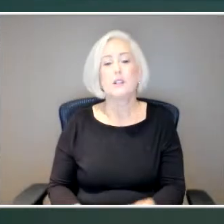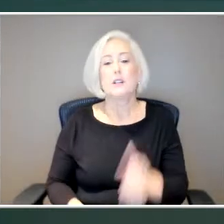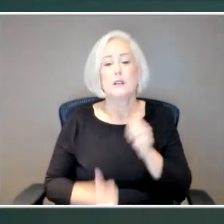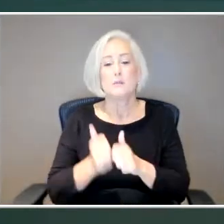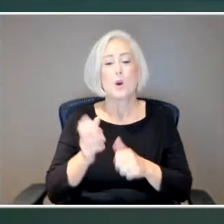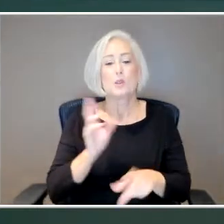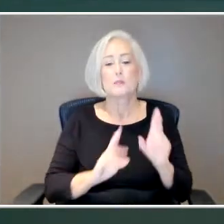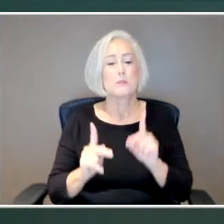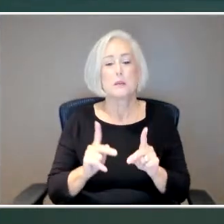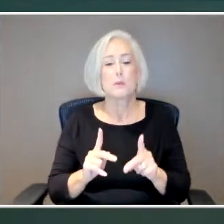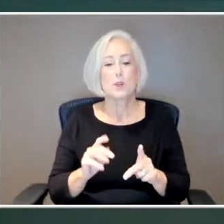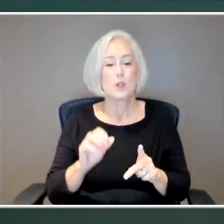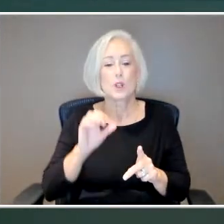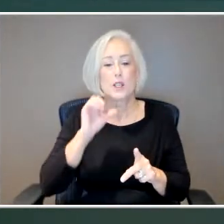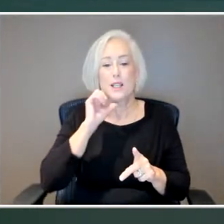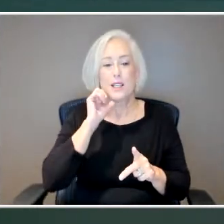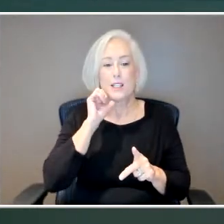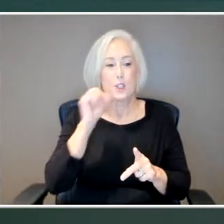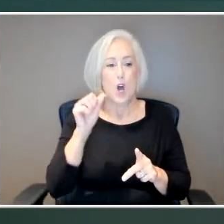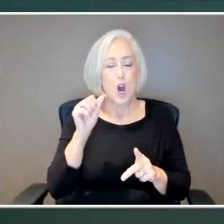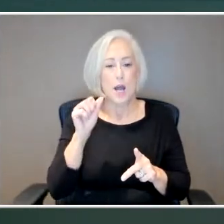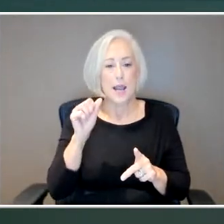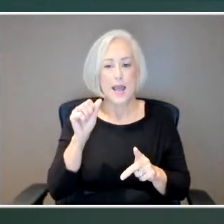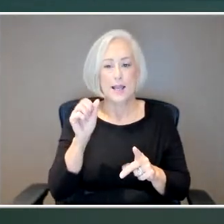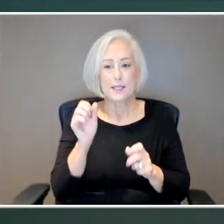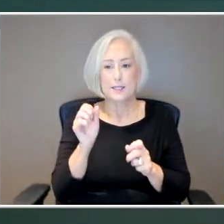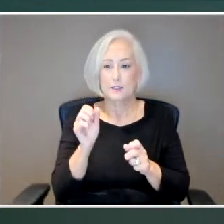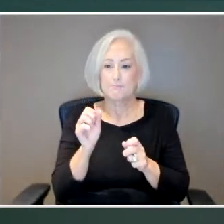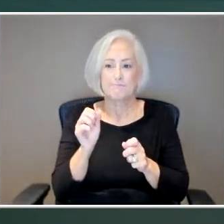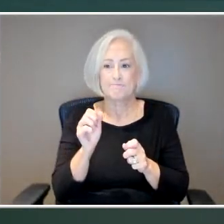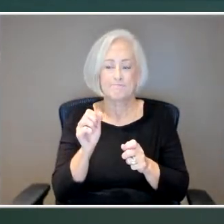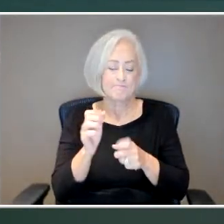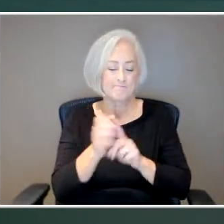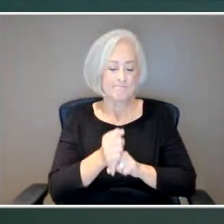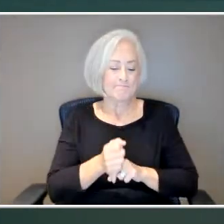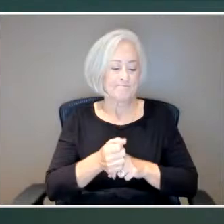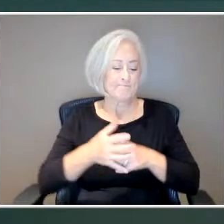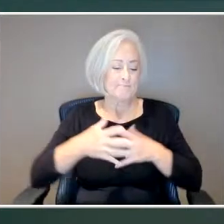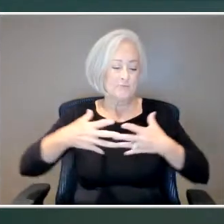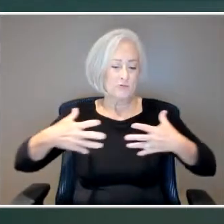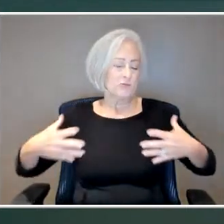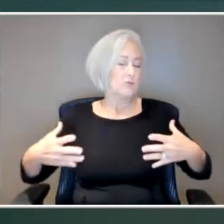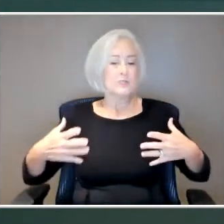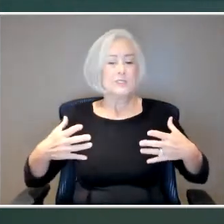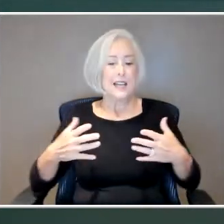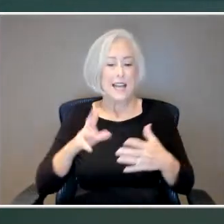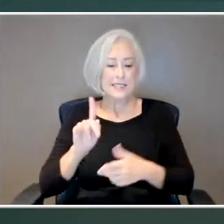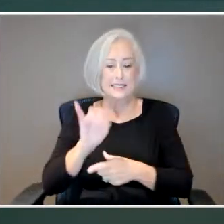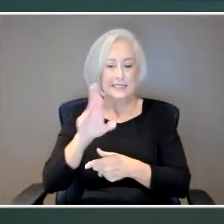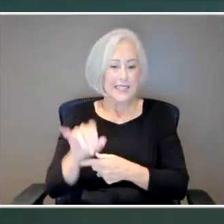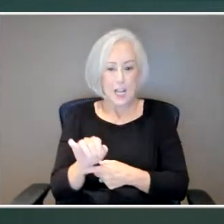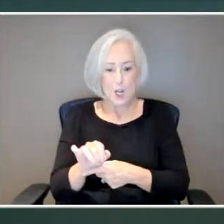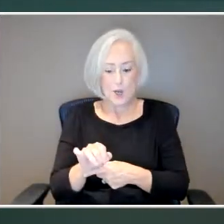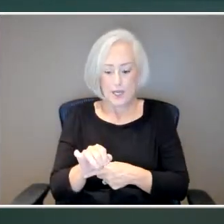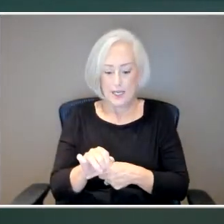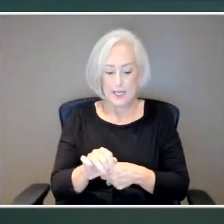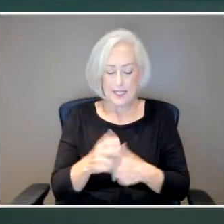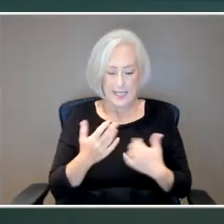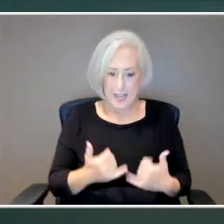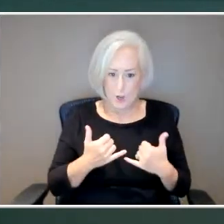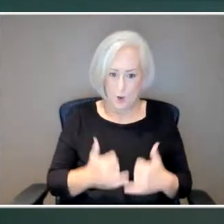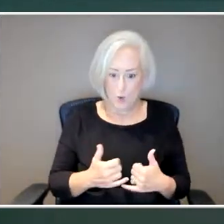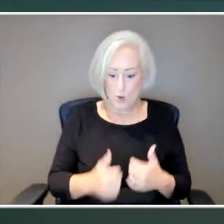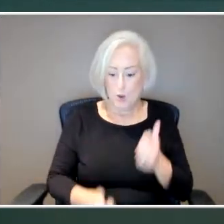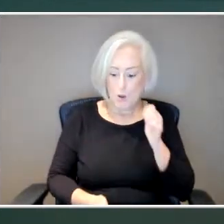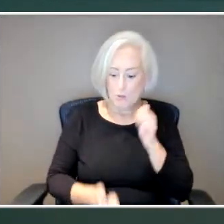not as evolved as Kerrie to be where Kerrie is now, when they are in the heat of it and they are in the, going through